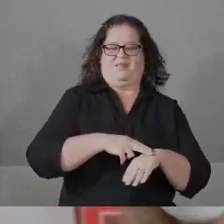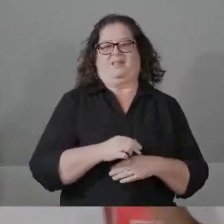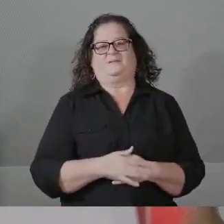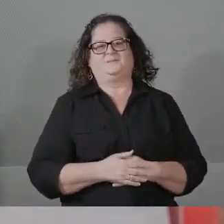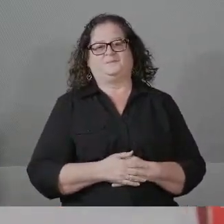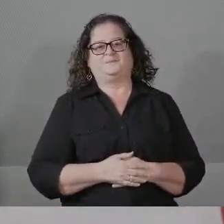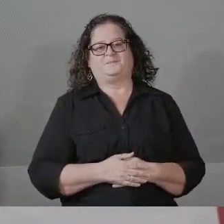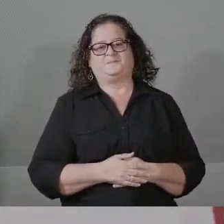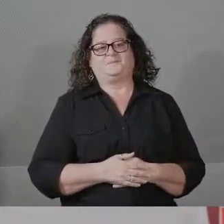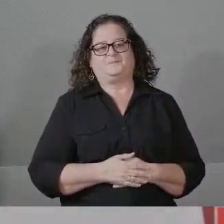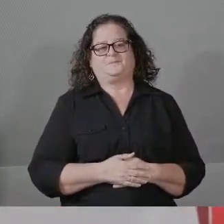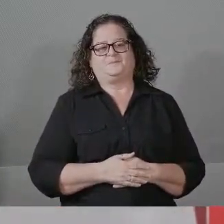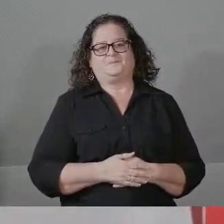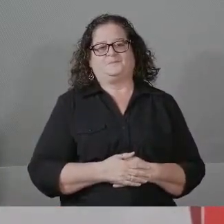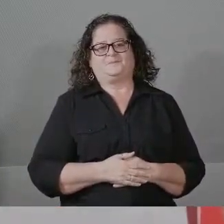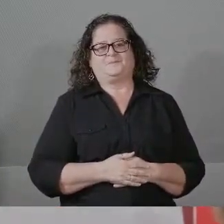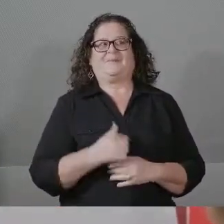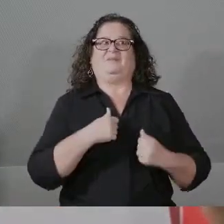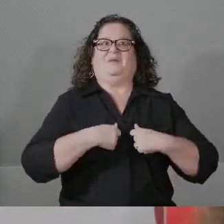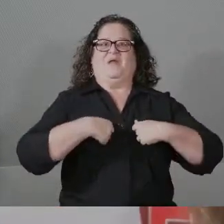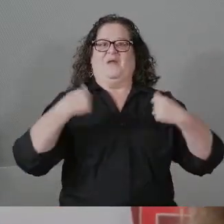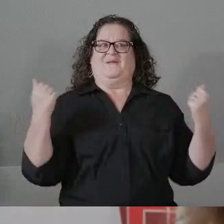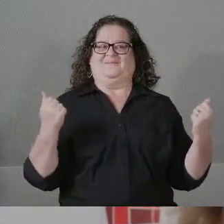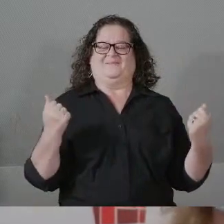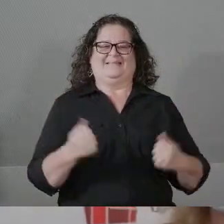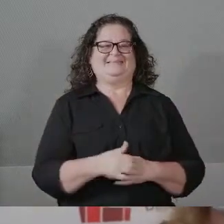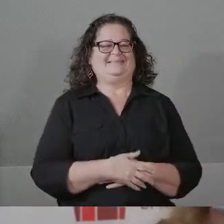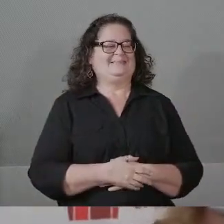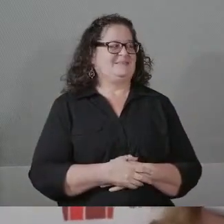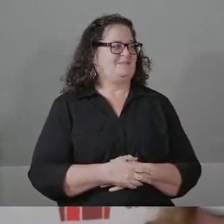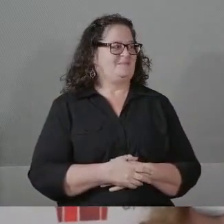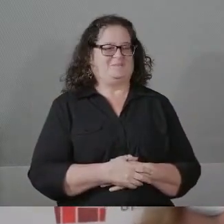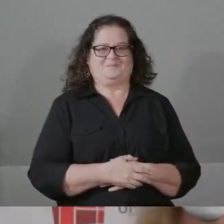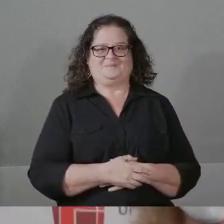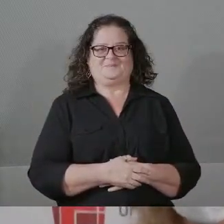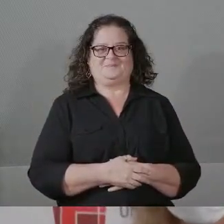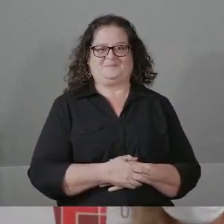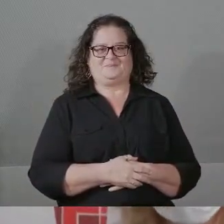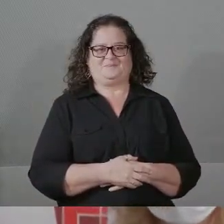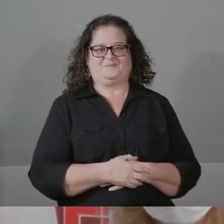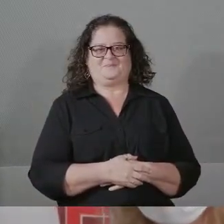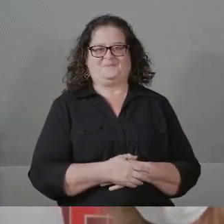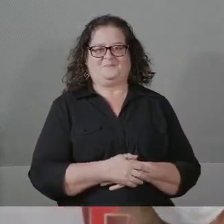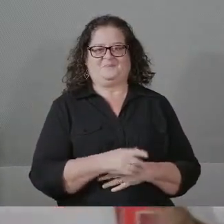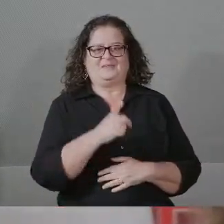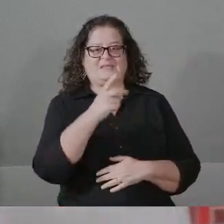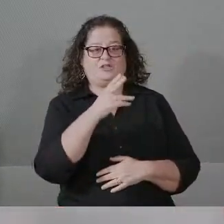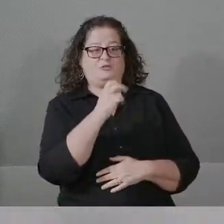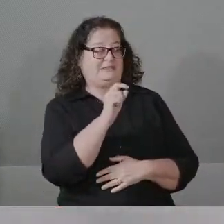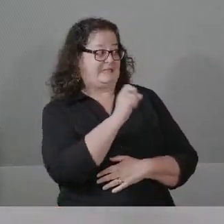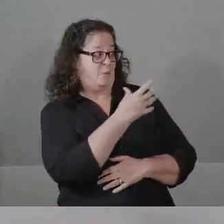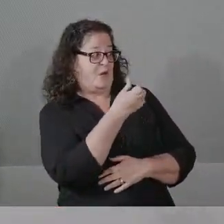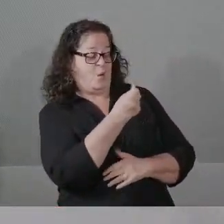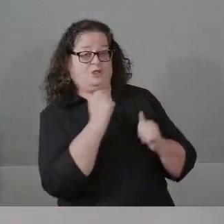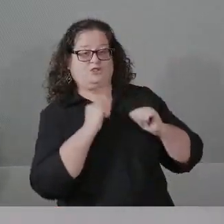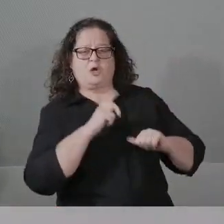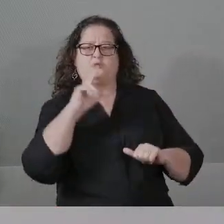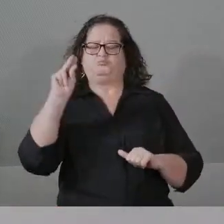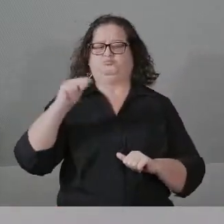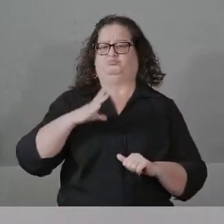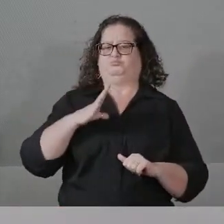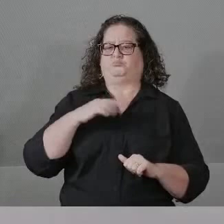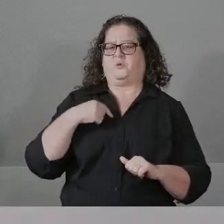Can I take the coat off? Yeah. Do you want me to hold it? No, I'm good. Okay. Okay, that one? Yeah, sure. Thank